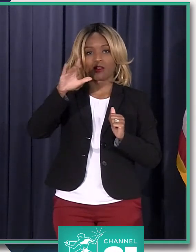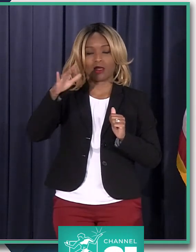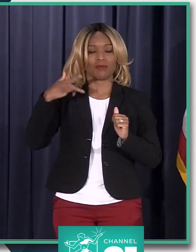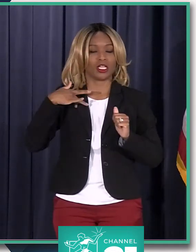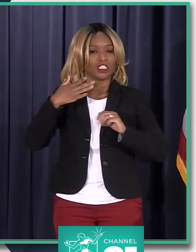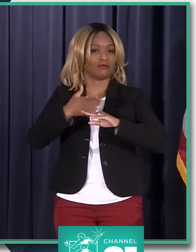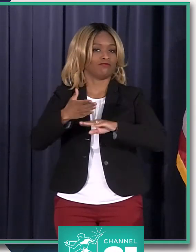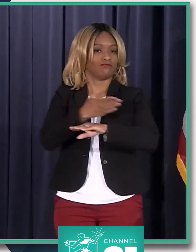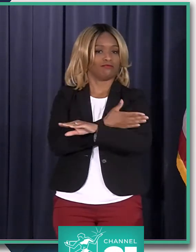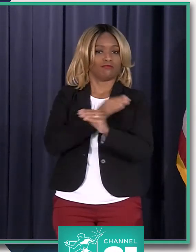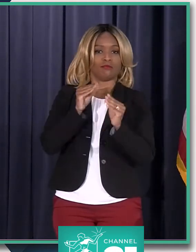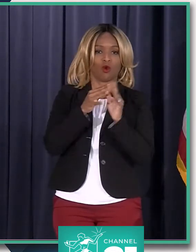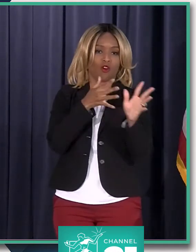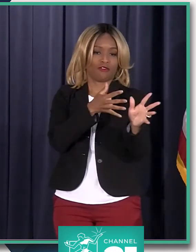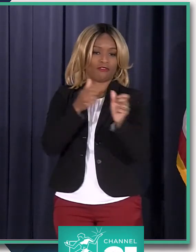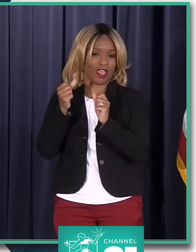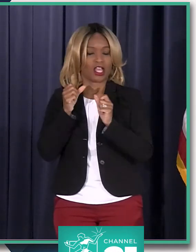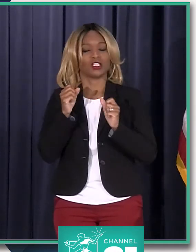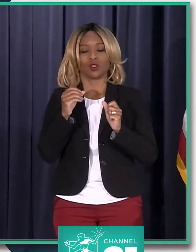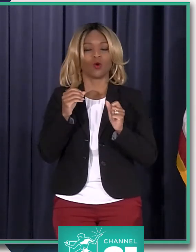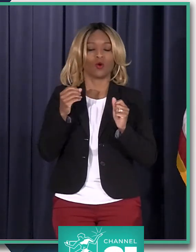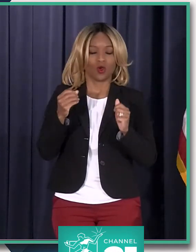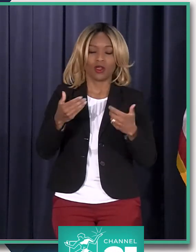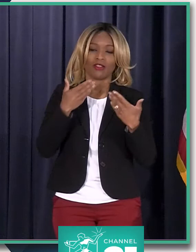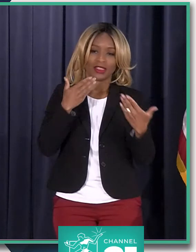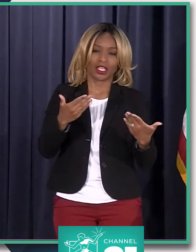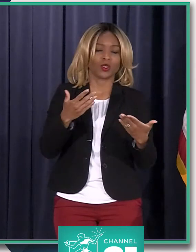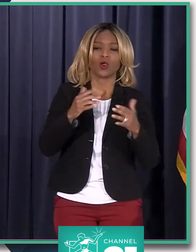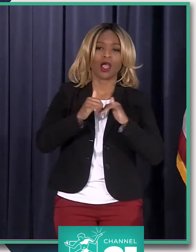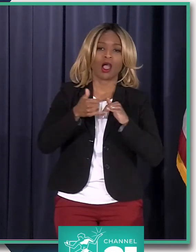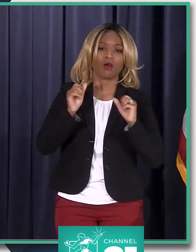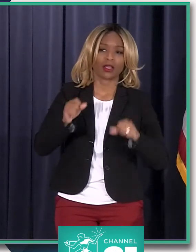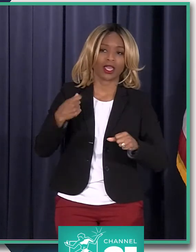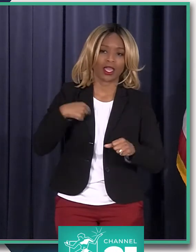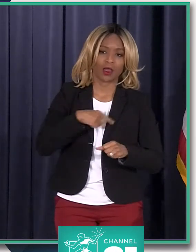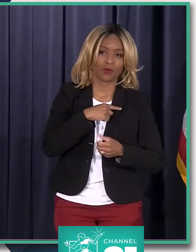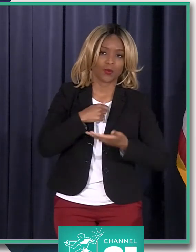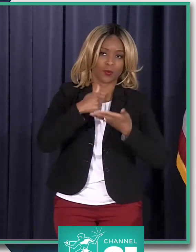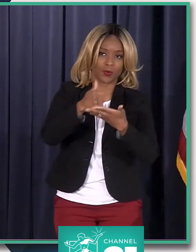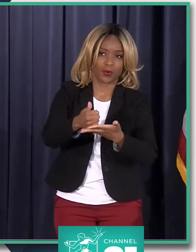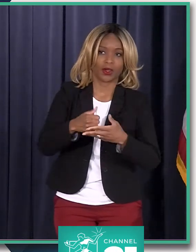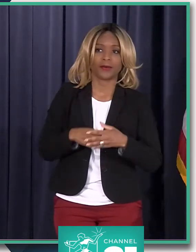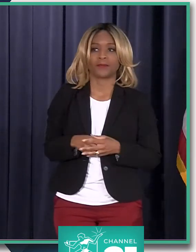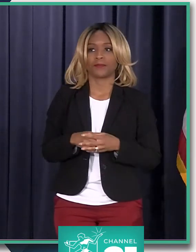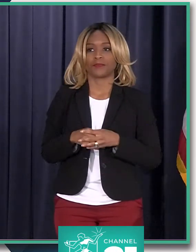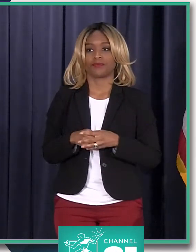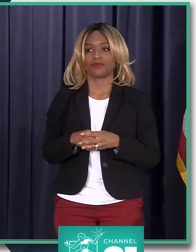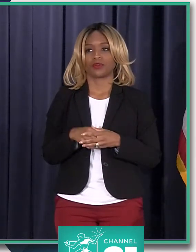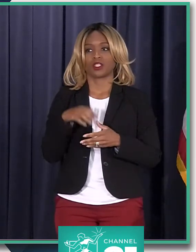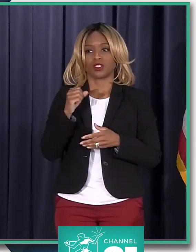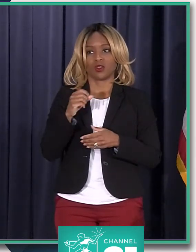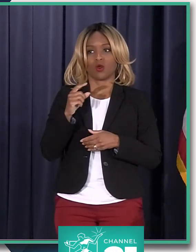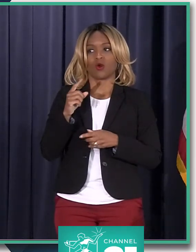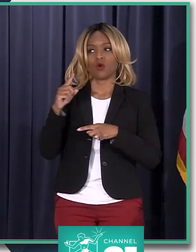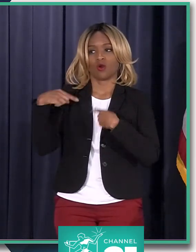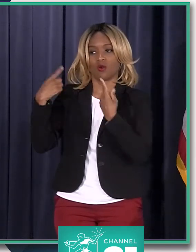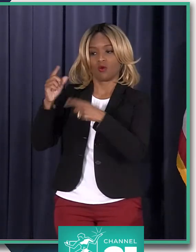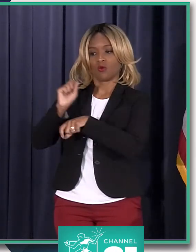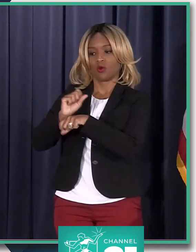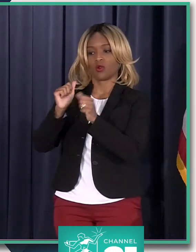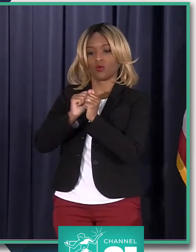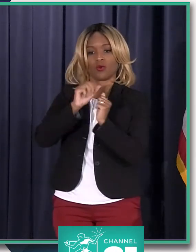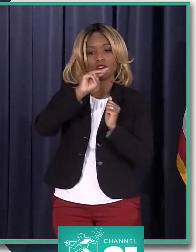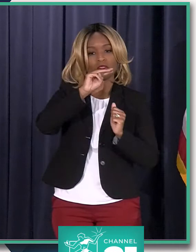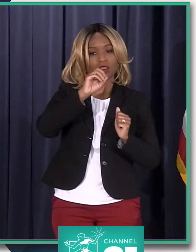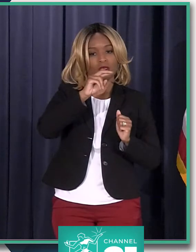the city. So I'm glad you did that. So go ahead. What can we do to help you? Thank you. So we have been working with Mona and